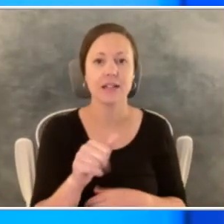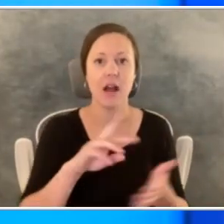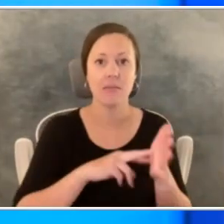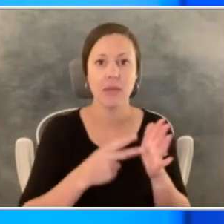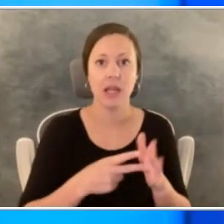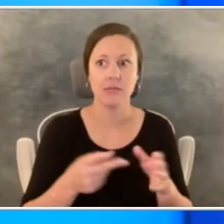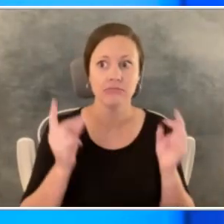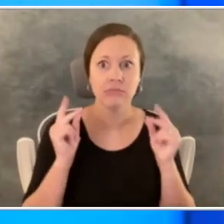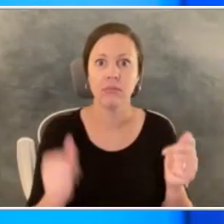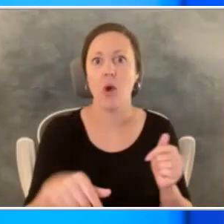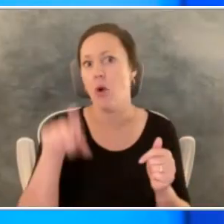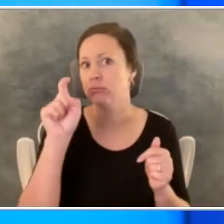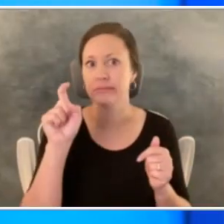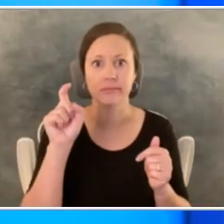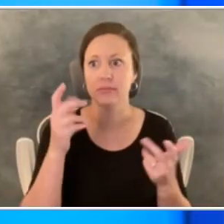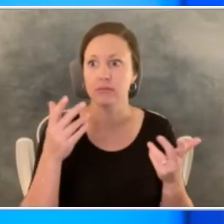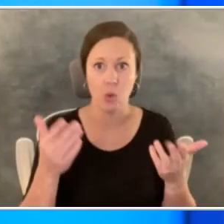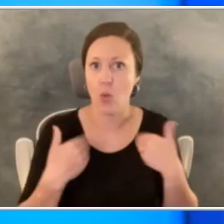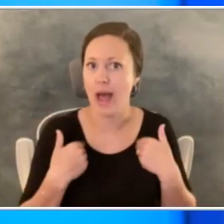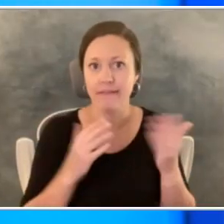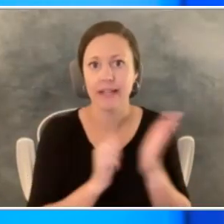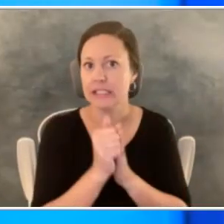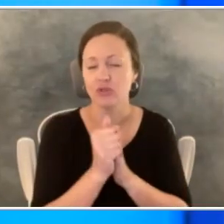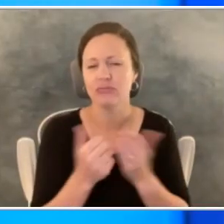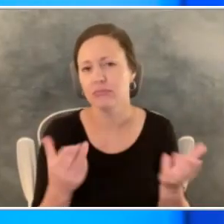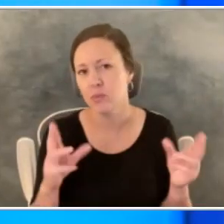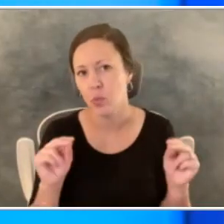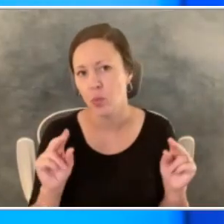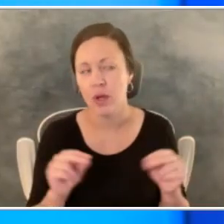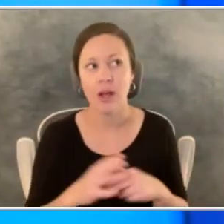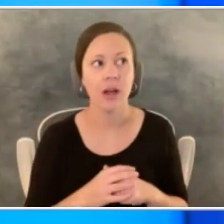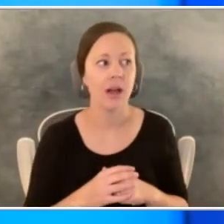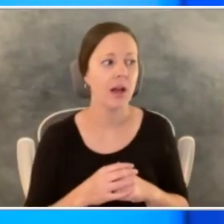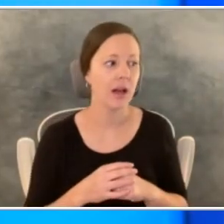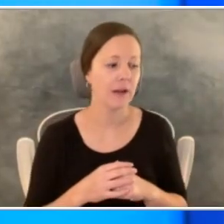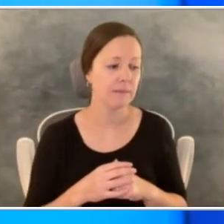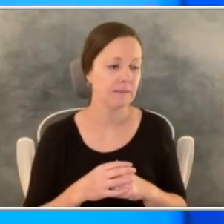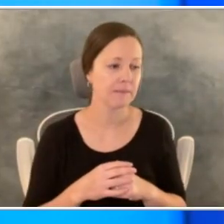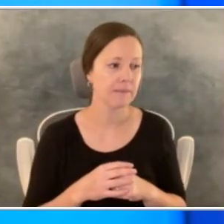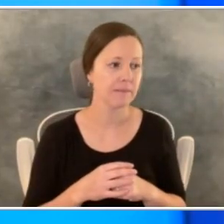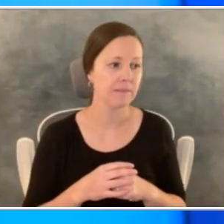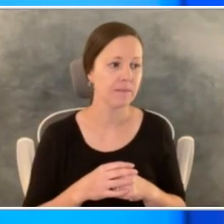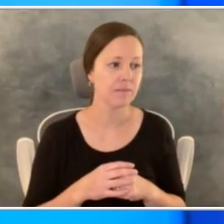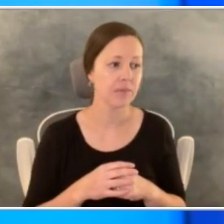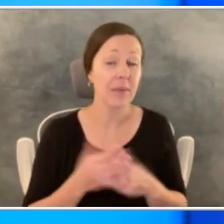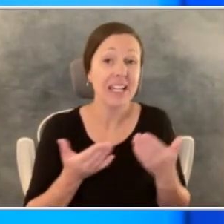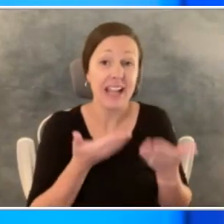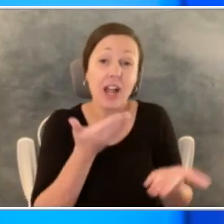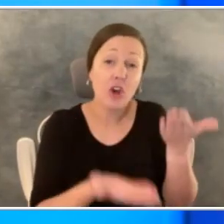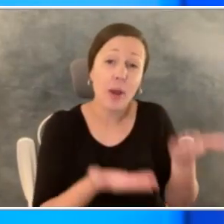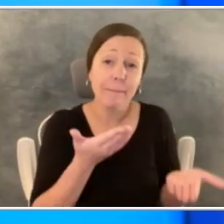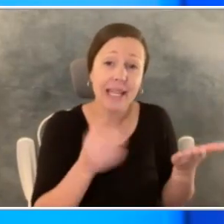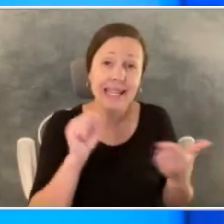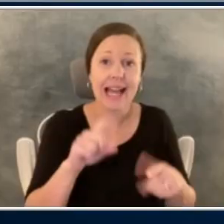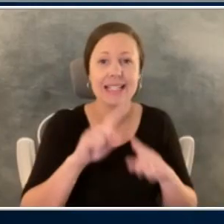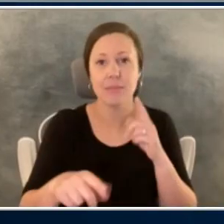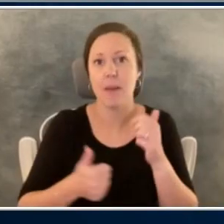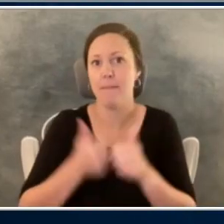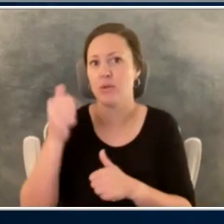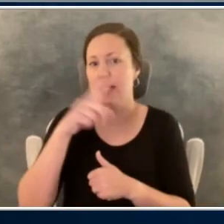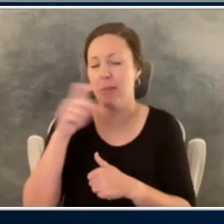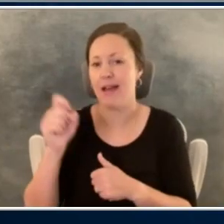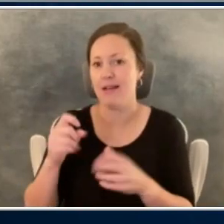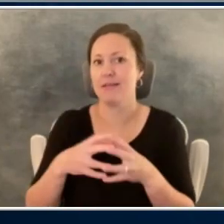cancer. I think it could be, but most likely due to an enlarged prostate. Lynn wants to know,